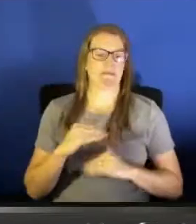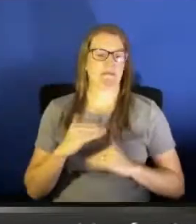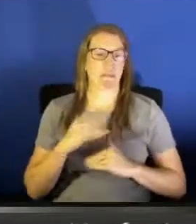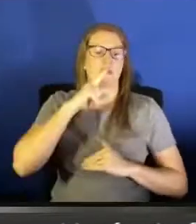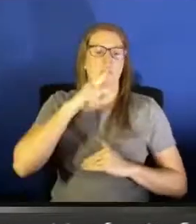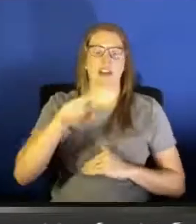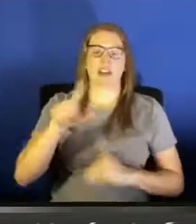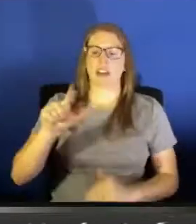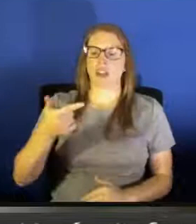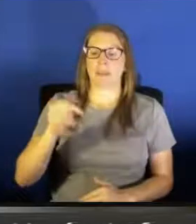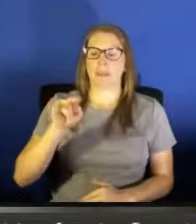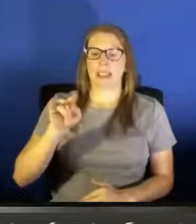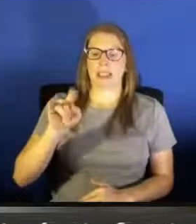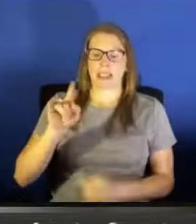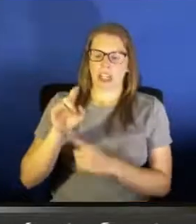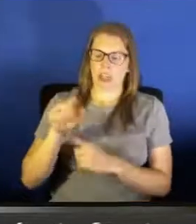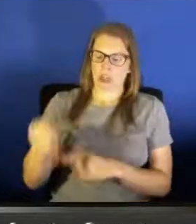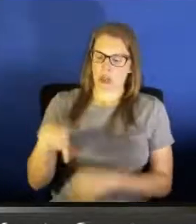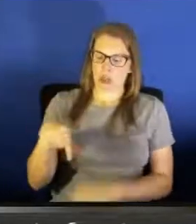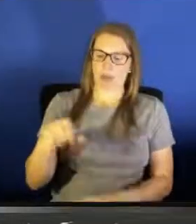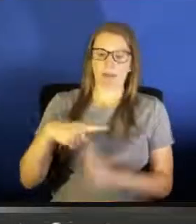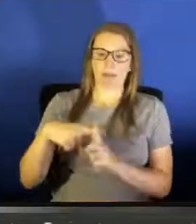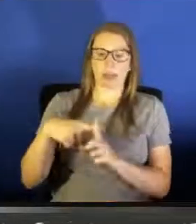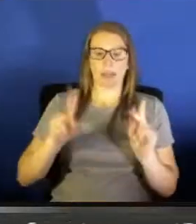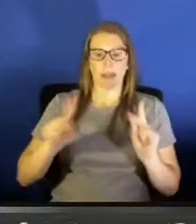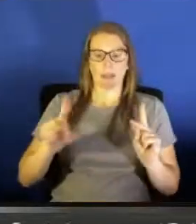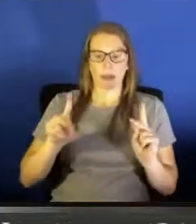folks, but knowledgeable and competent, and we have the